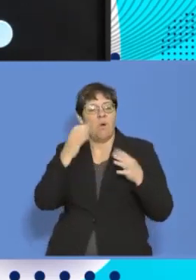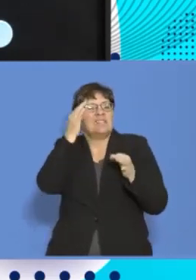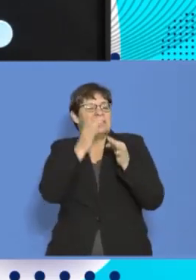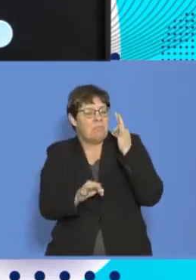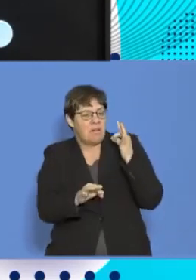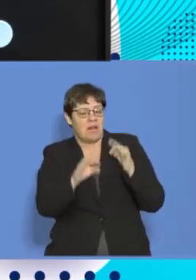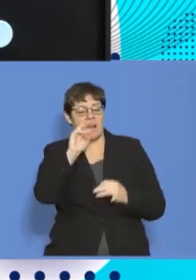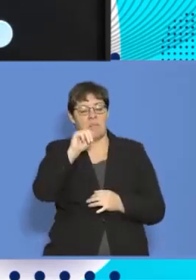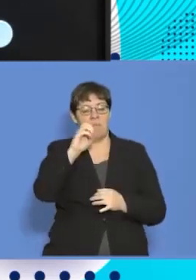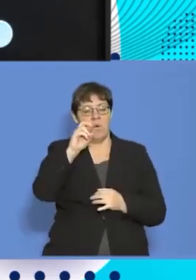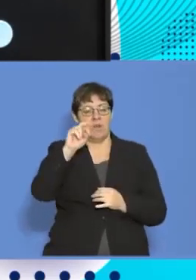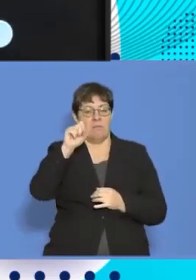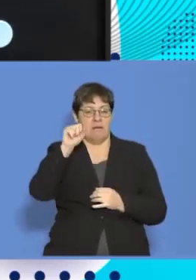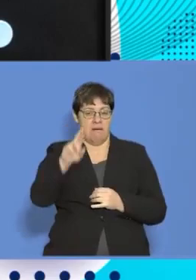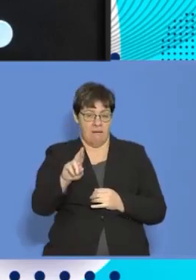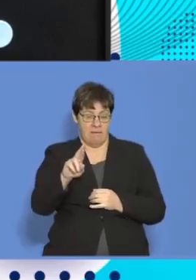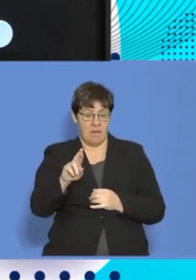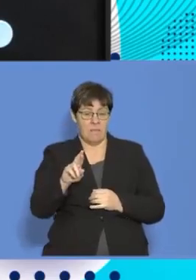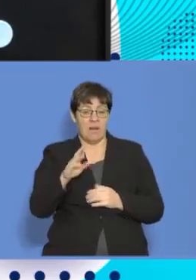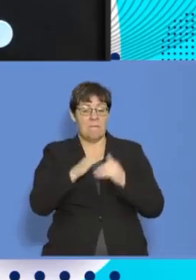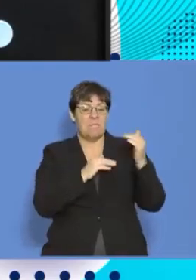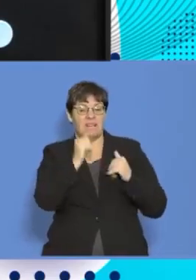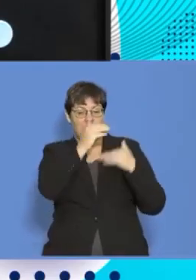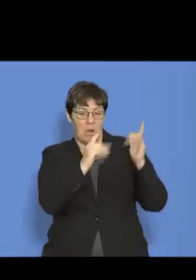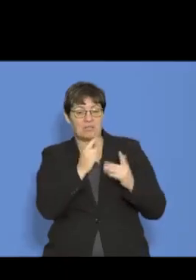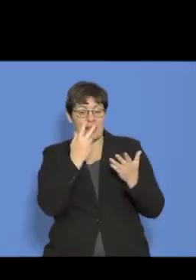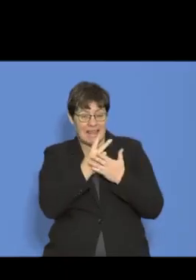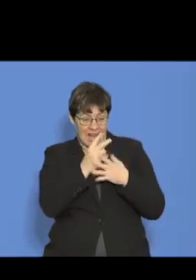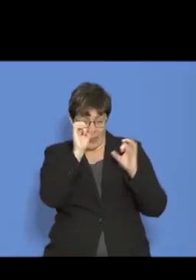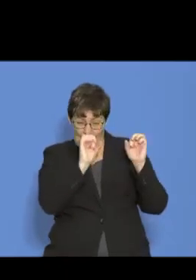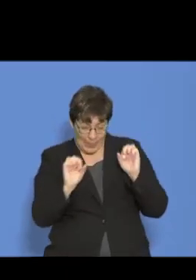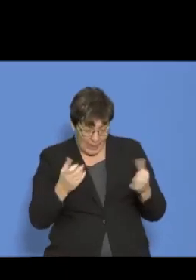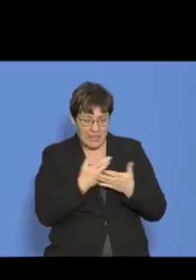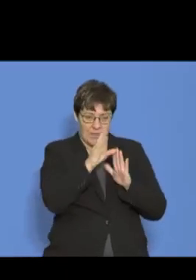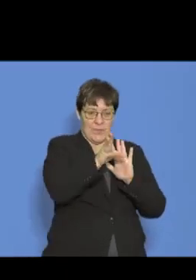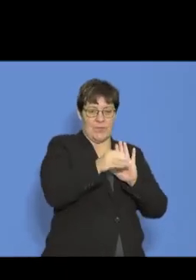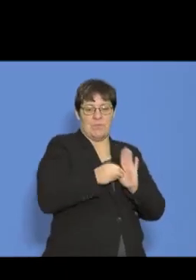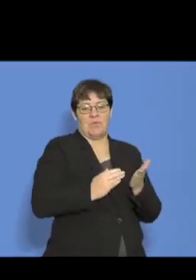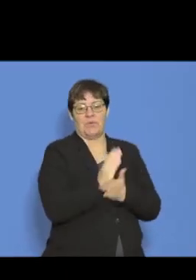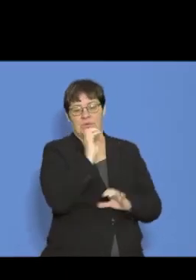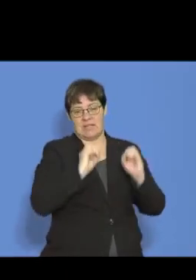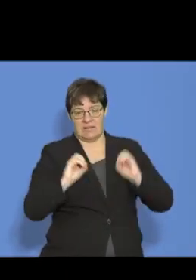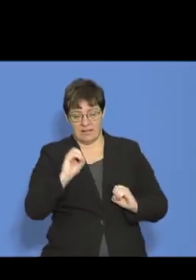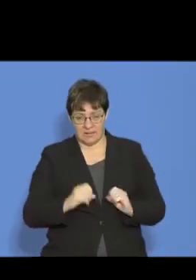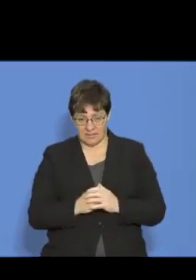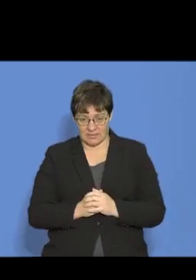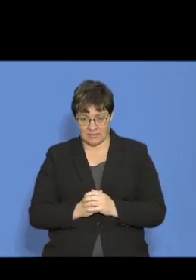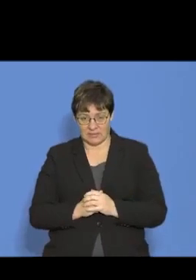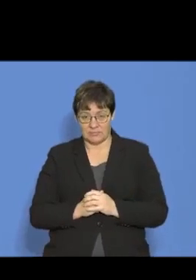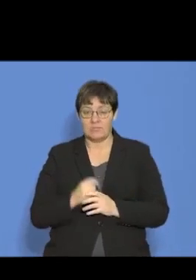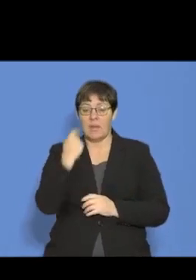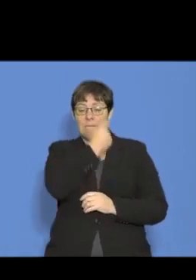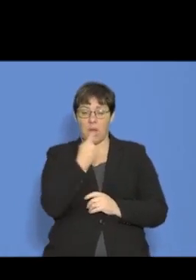simplest monomers or building blocks that then can be absorbed. Right, so ingestion once in the